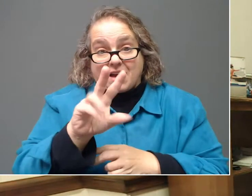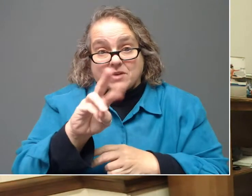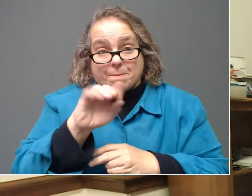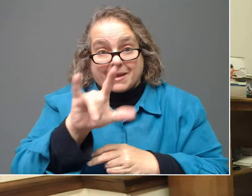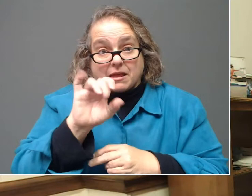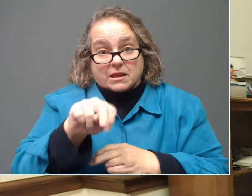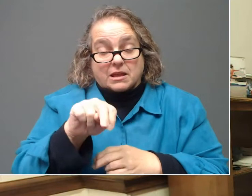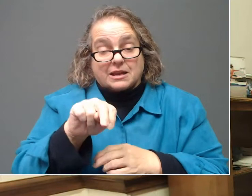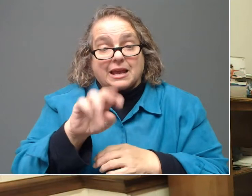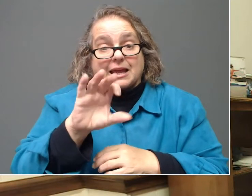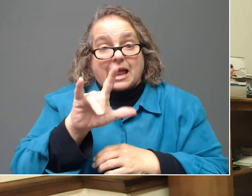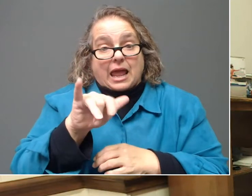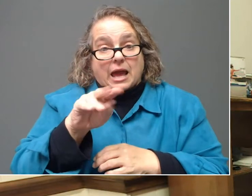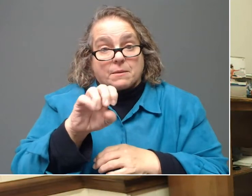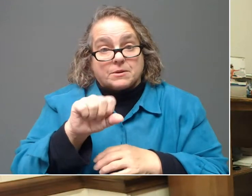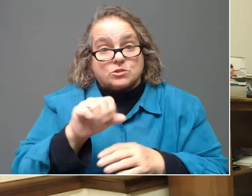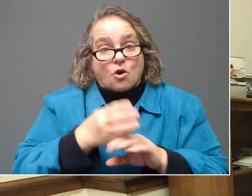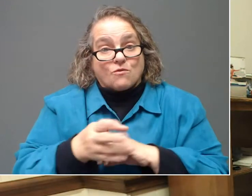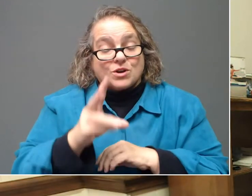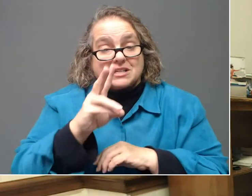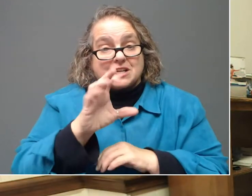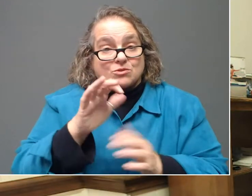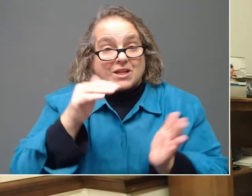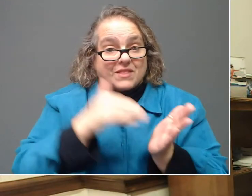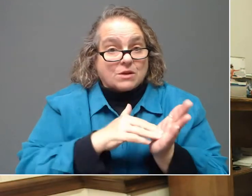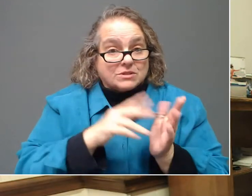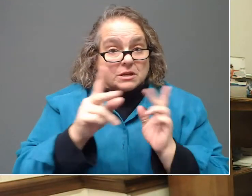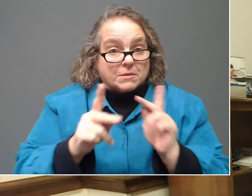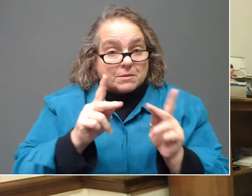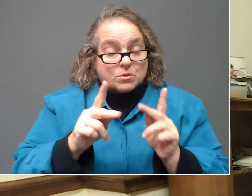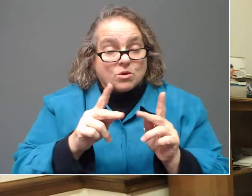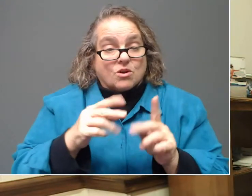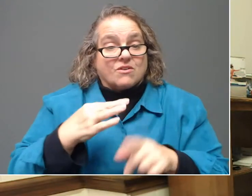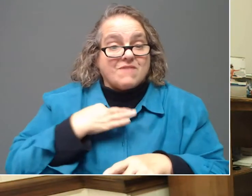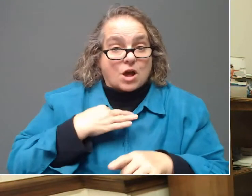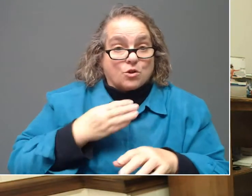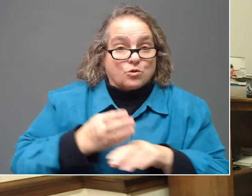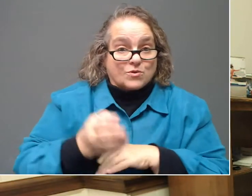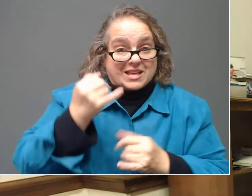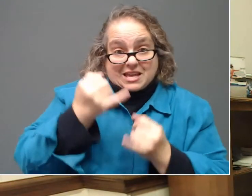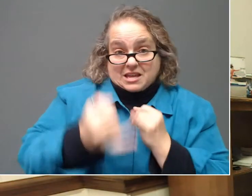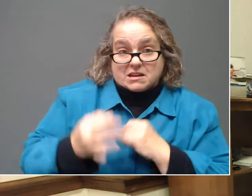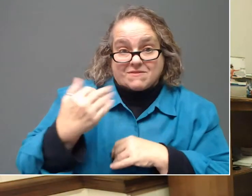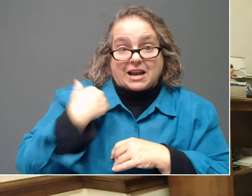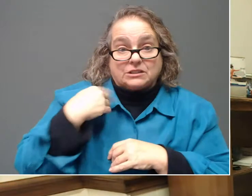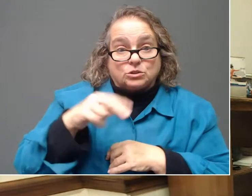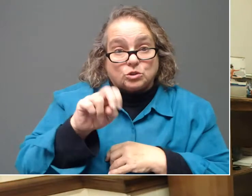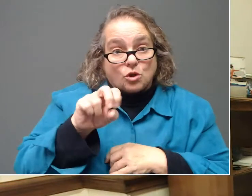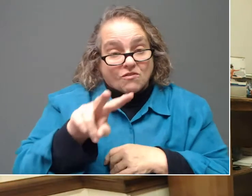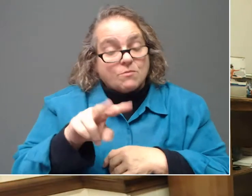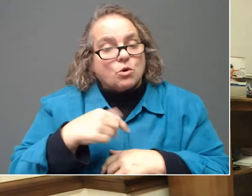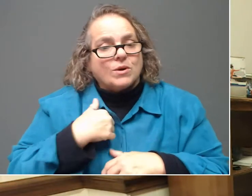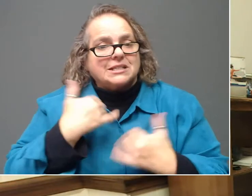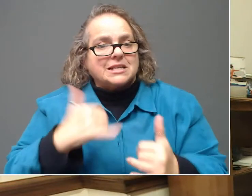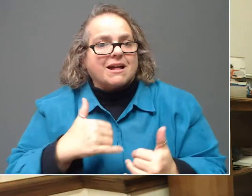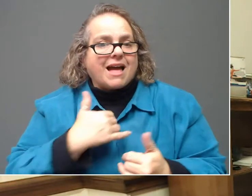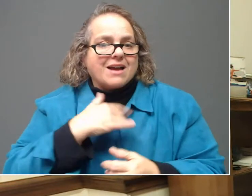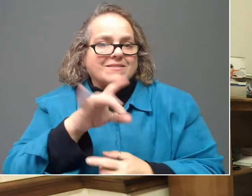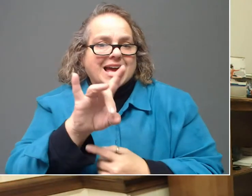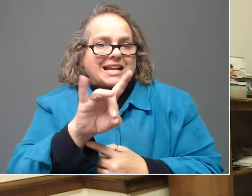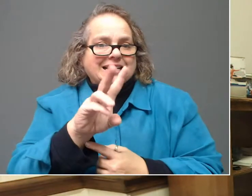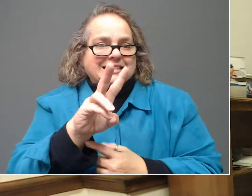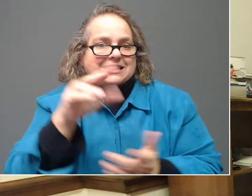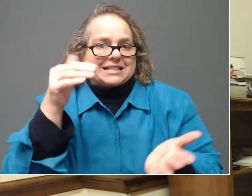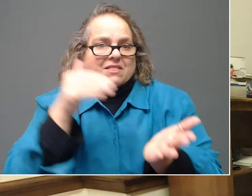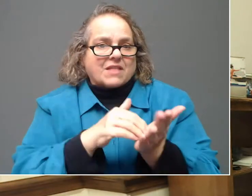claims from a little over 600,000 people filed through the end of last November. We still have about 86,000 with